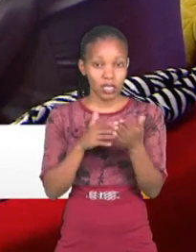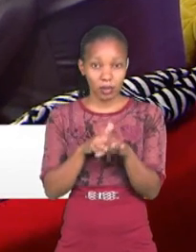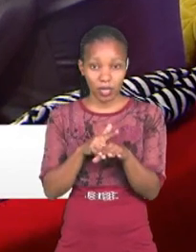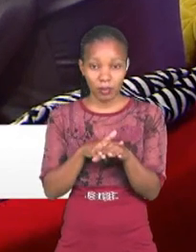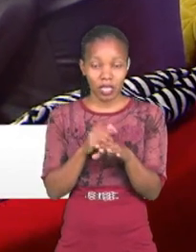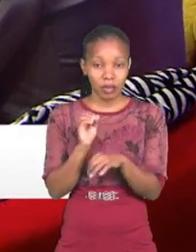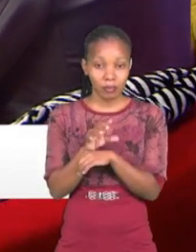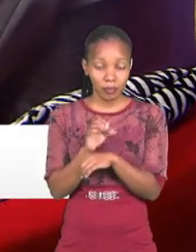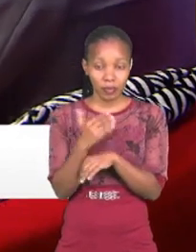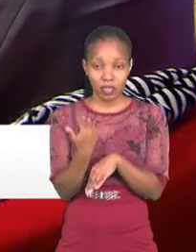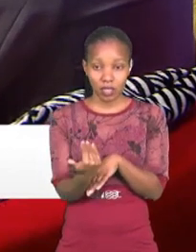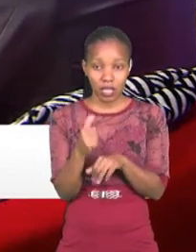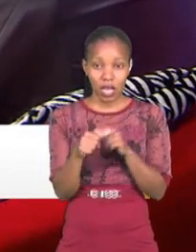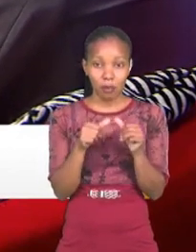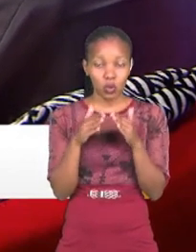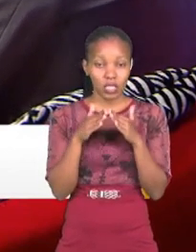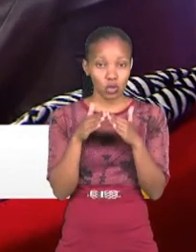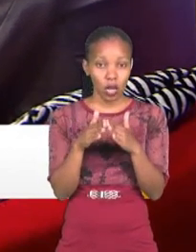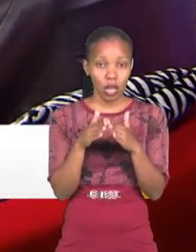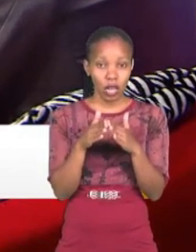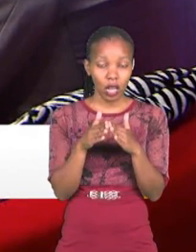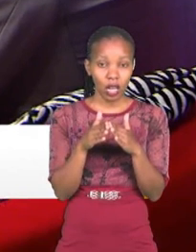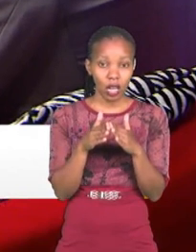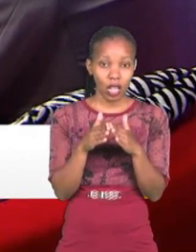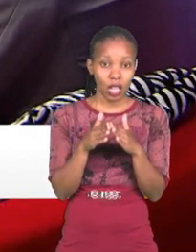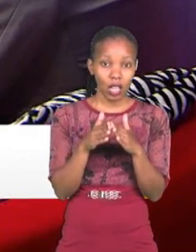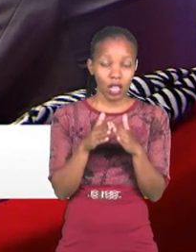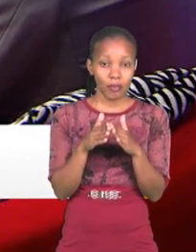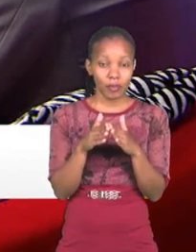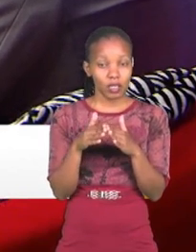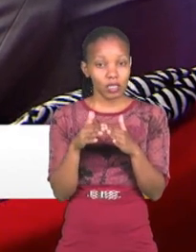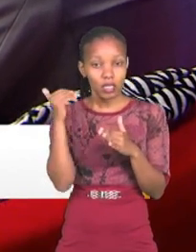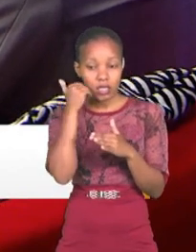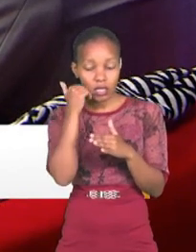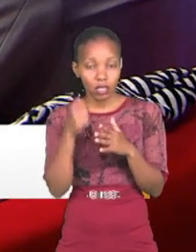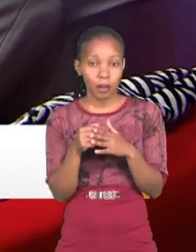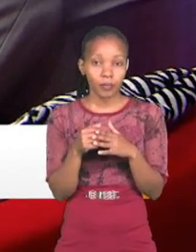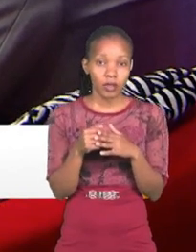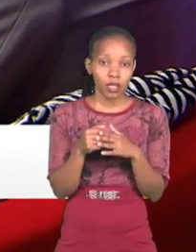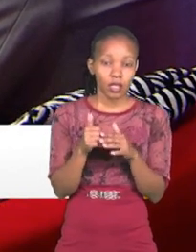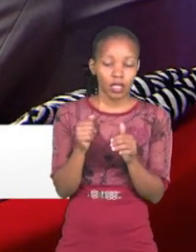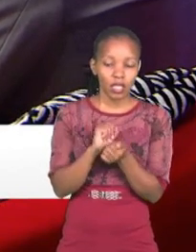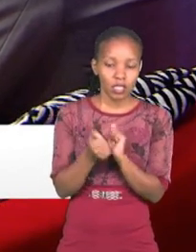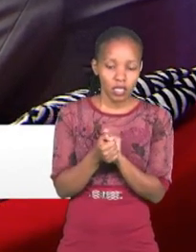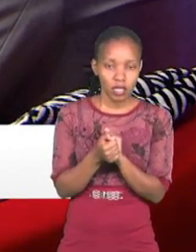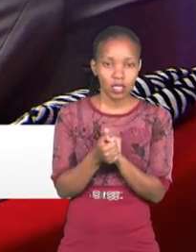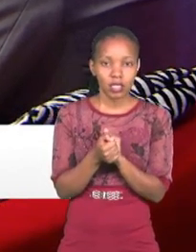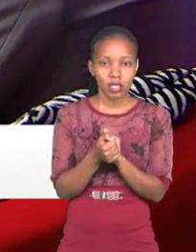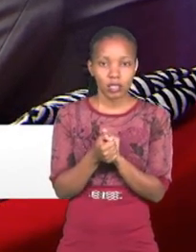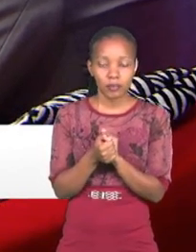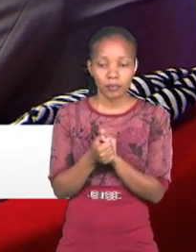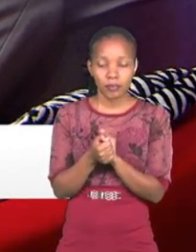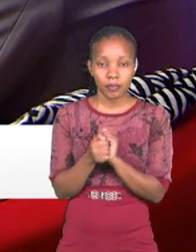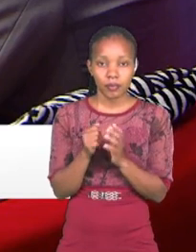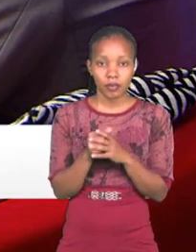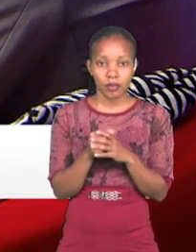not educate the child about the sexual diseases or sexualism and the changes. He or she, when